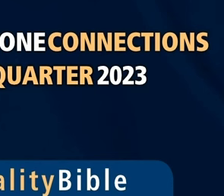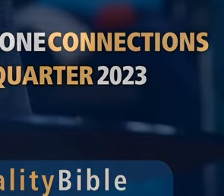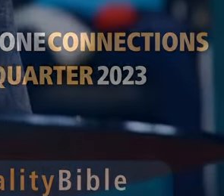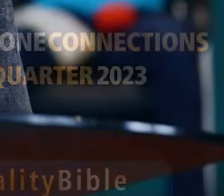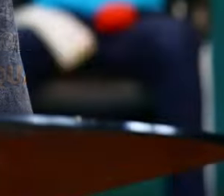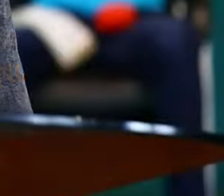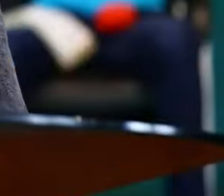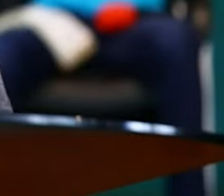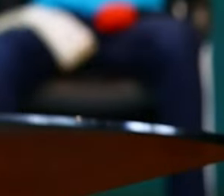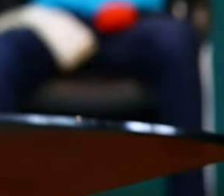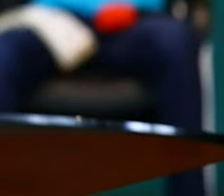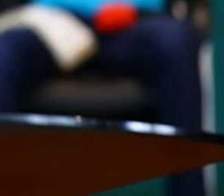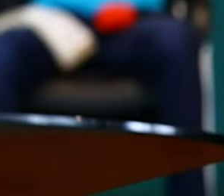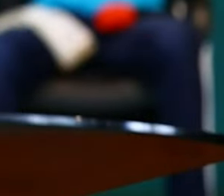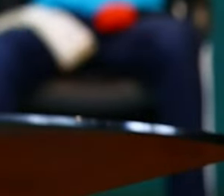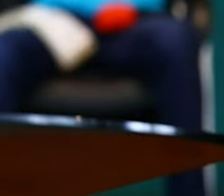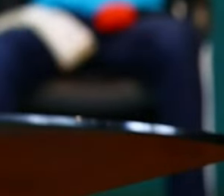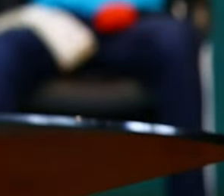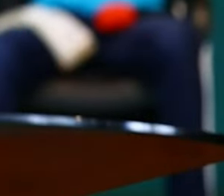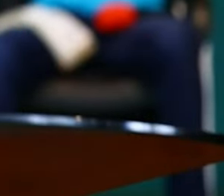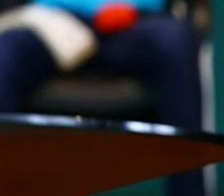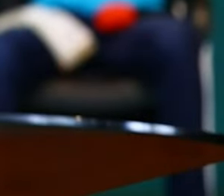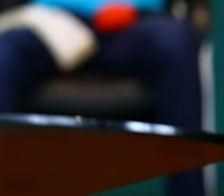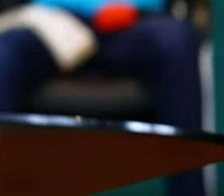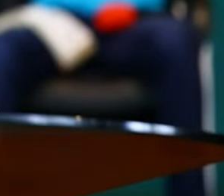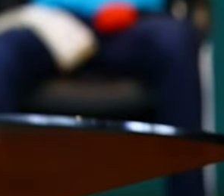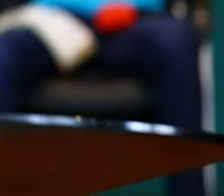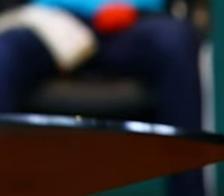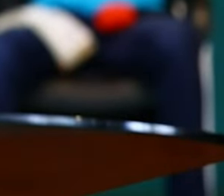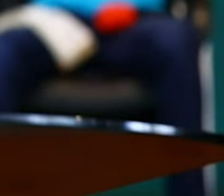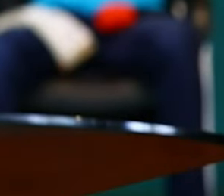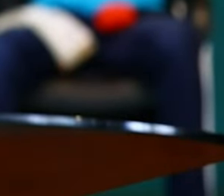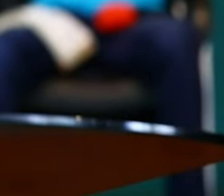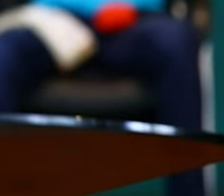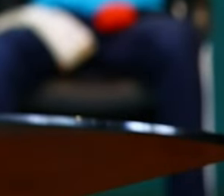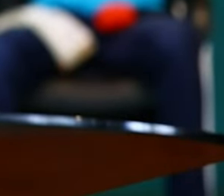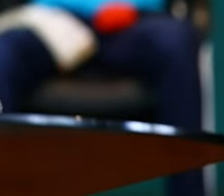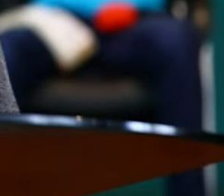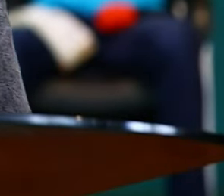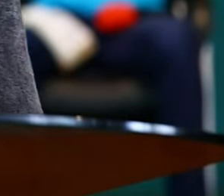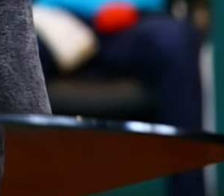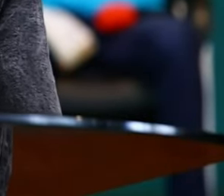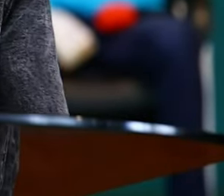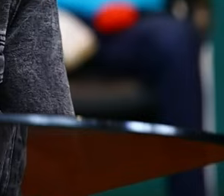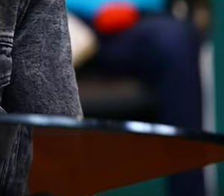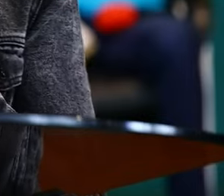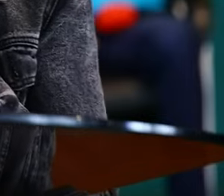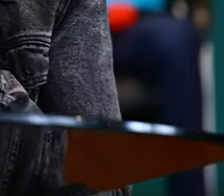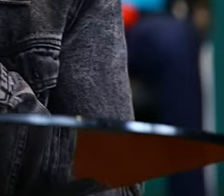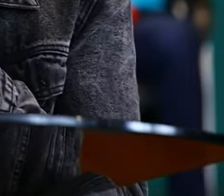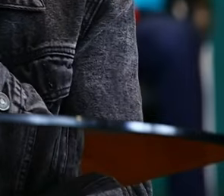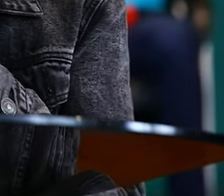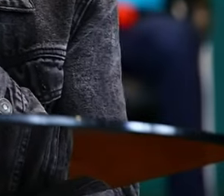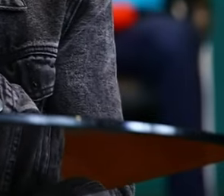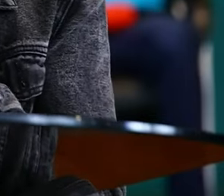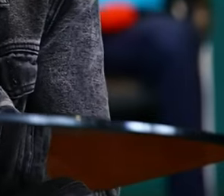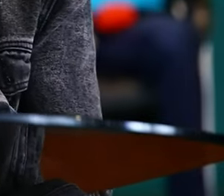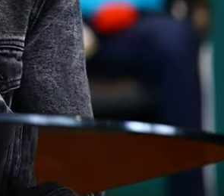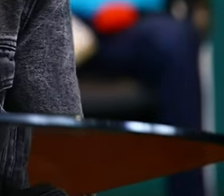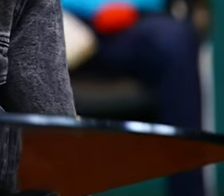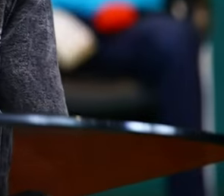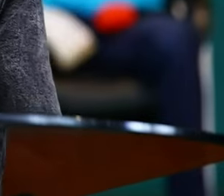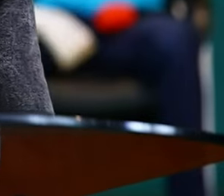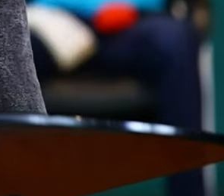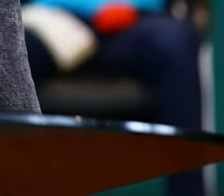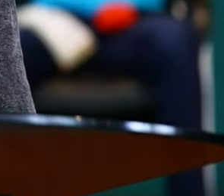Welcome, everyone, and happy Sabbath. Welcome to the fifth lesson of the fourth quarter of